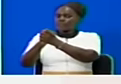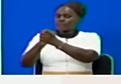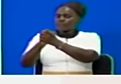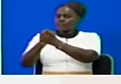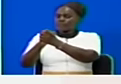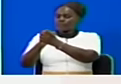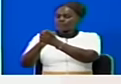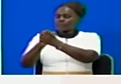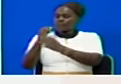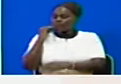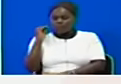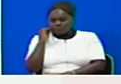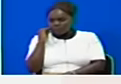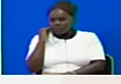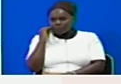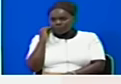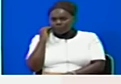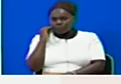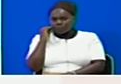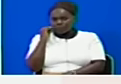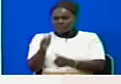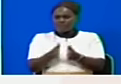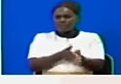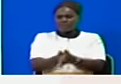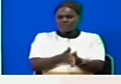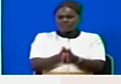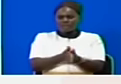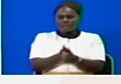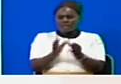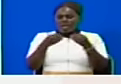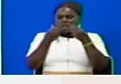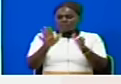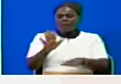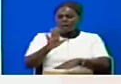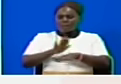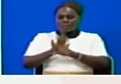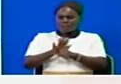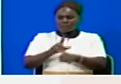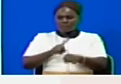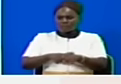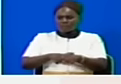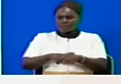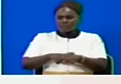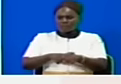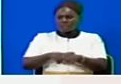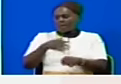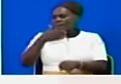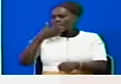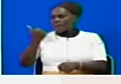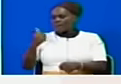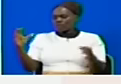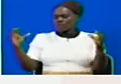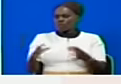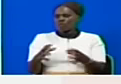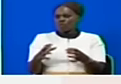William Ruto home. And it's very interesting because there's a lot of feedback here. Joseph Njagi says the best team that